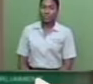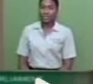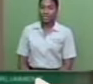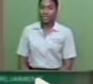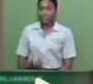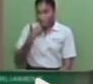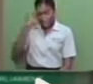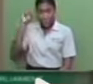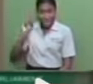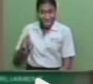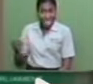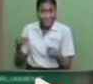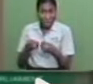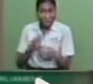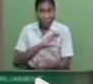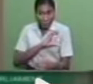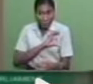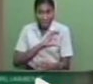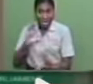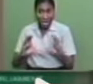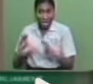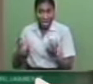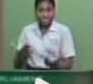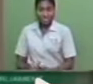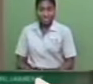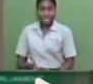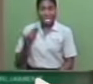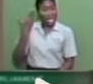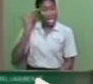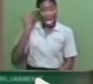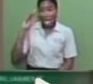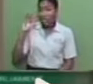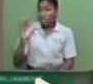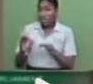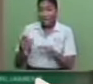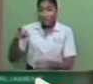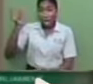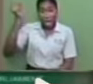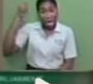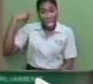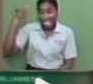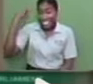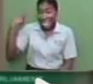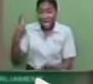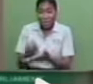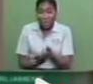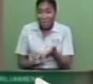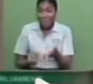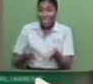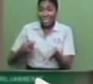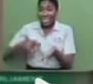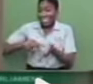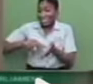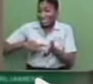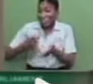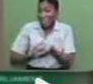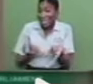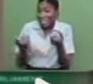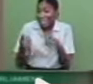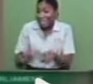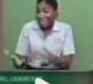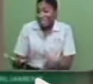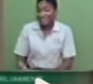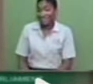need. I don't know if you understand what is happening in some parts of Trinidad and Tobago.